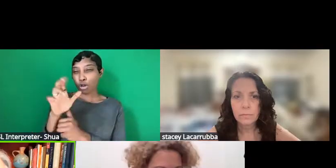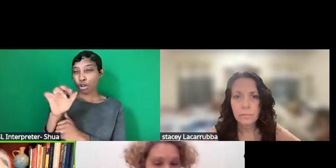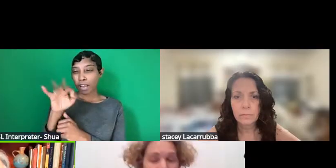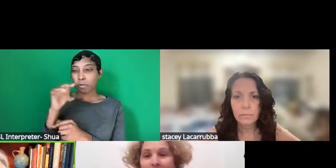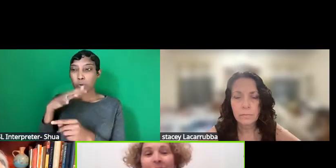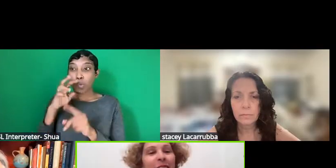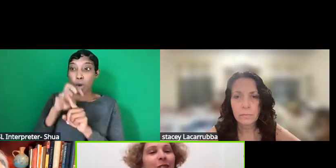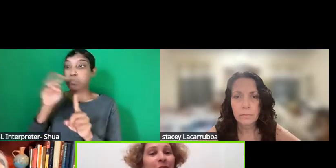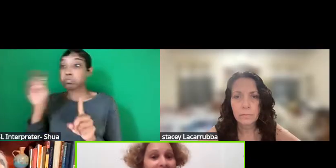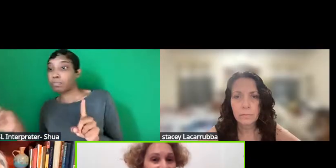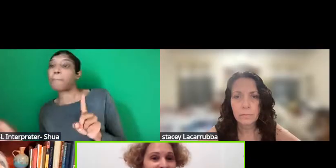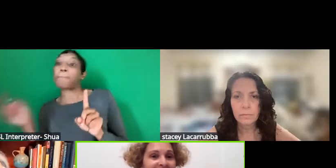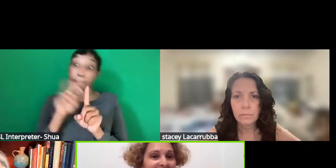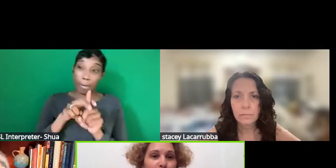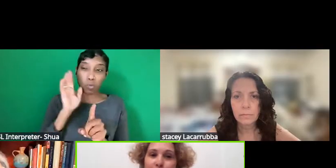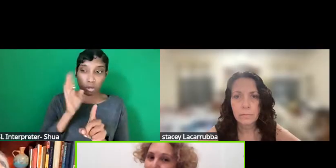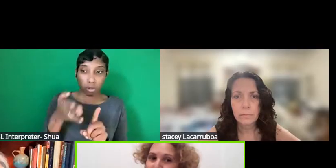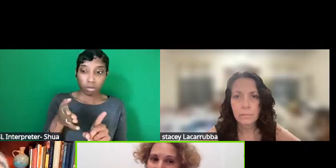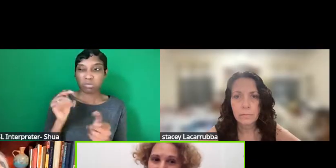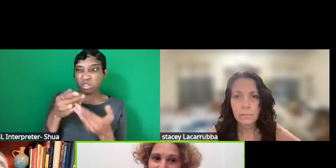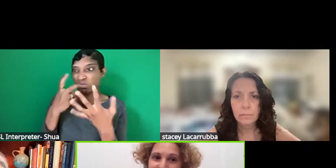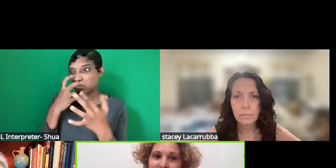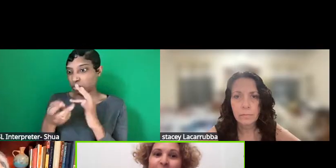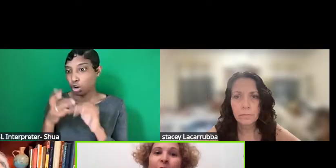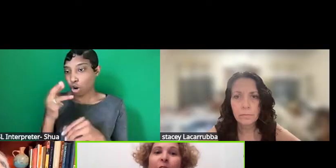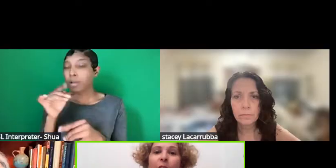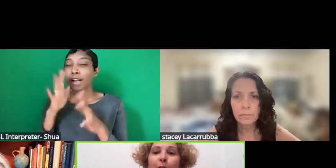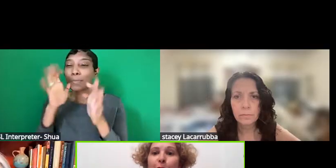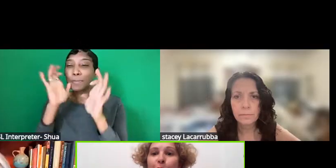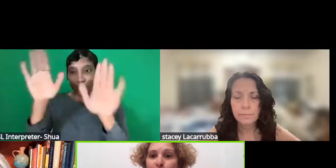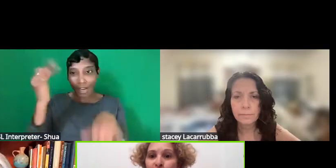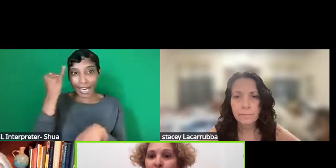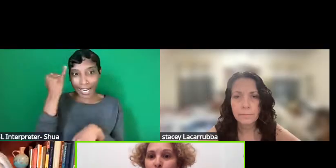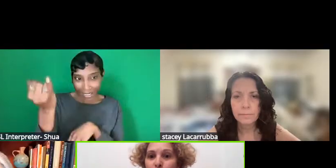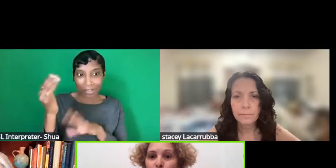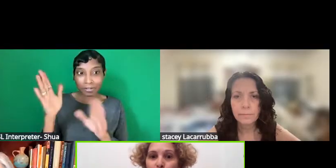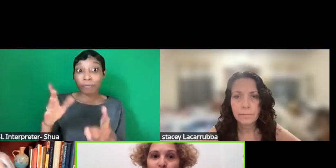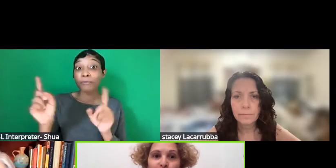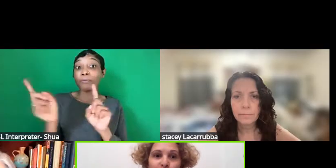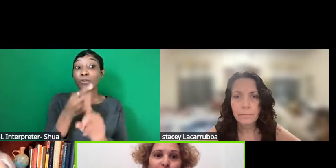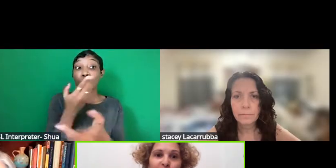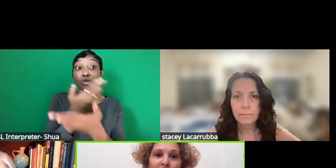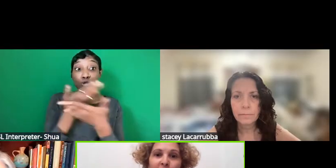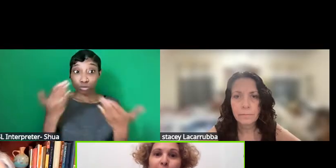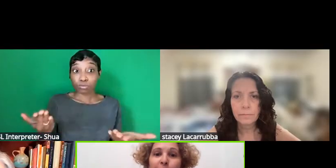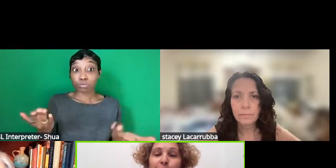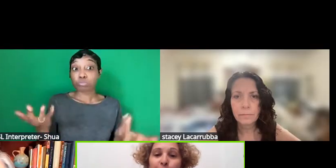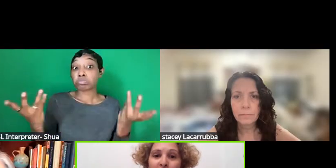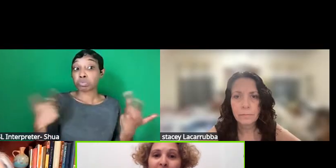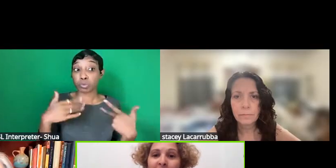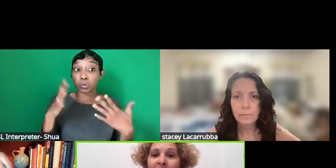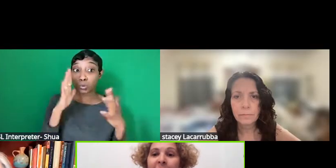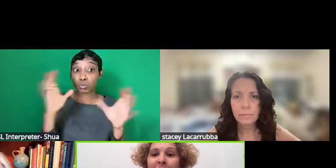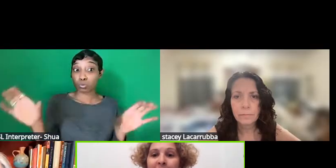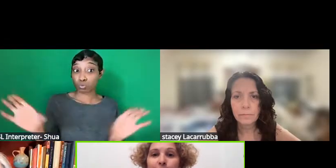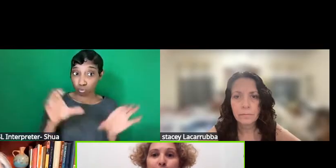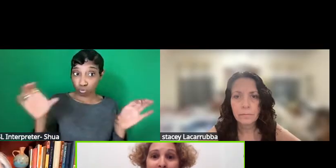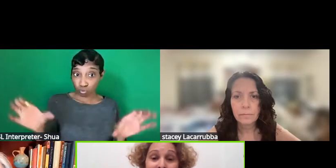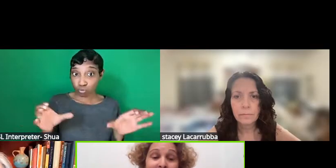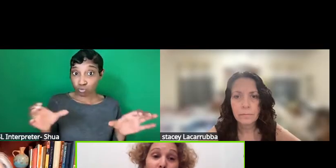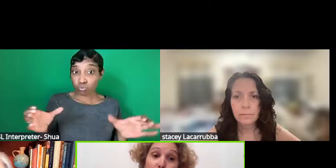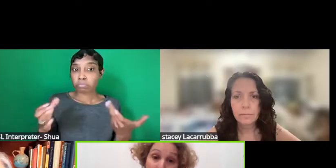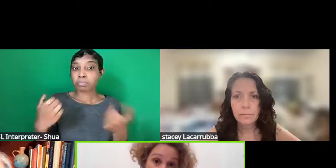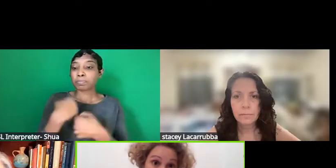in. Hi, that's fantastic. Yeah, probably a great idea. The first thing we're going to be doing